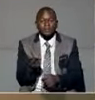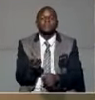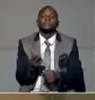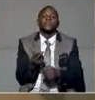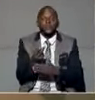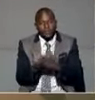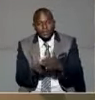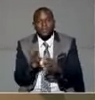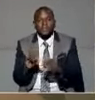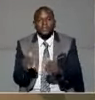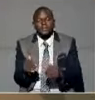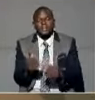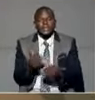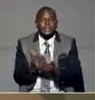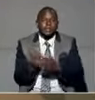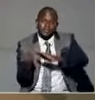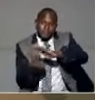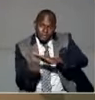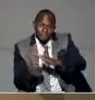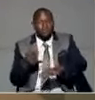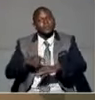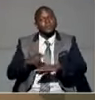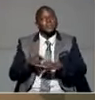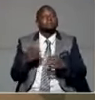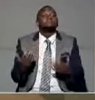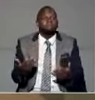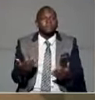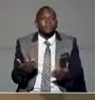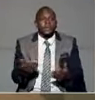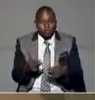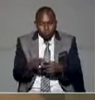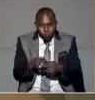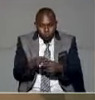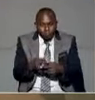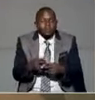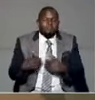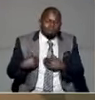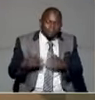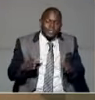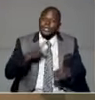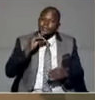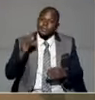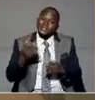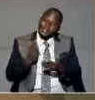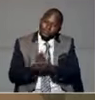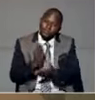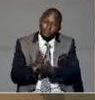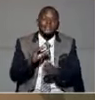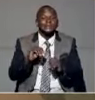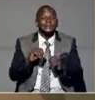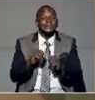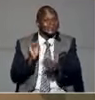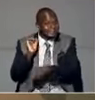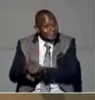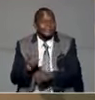and then the circumstances of that time, he was always honest and speaking the truth, challenging the government of the